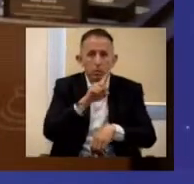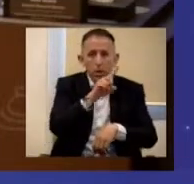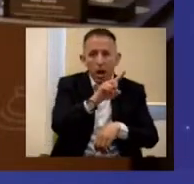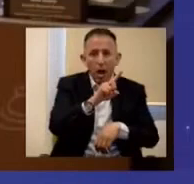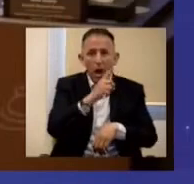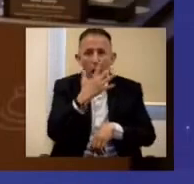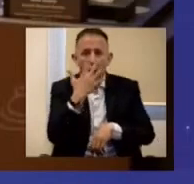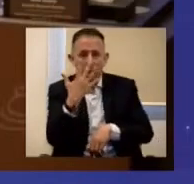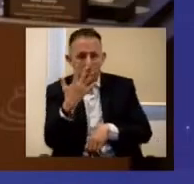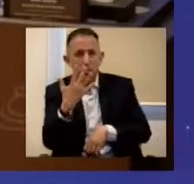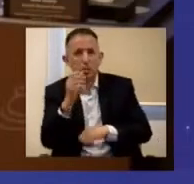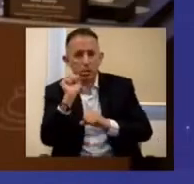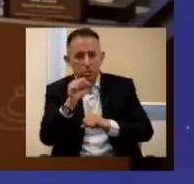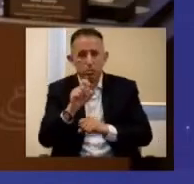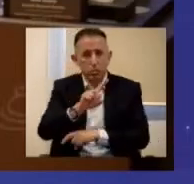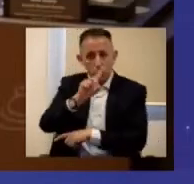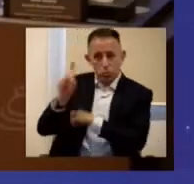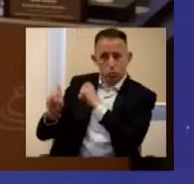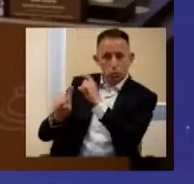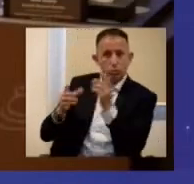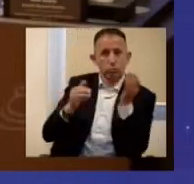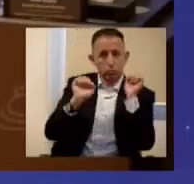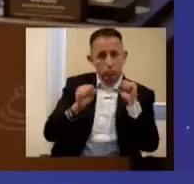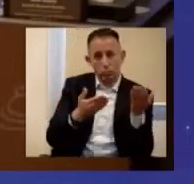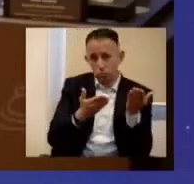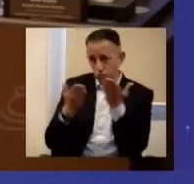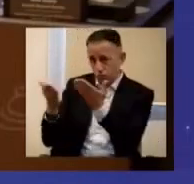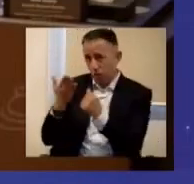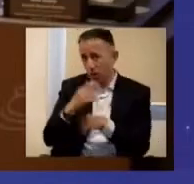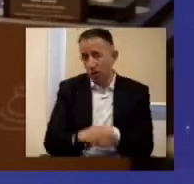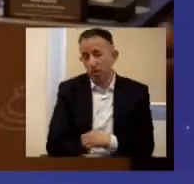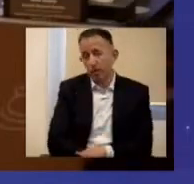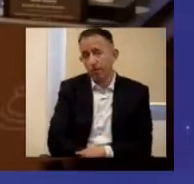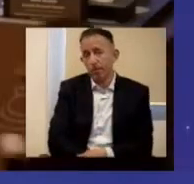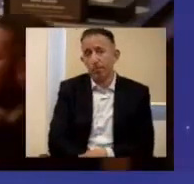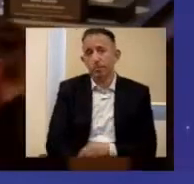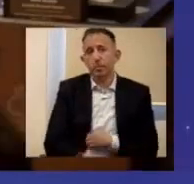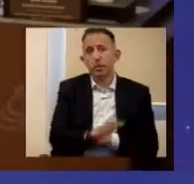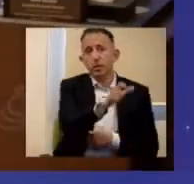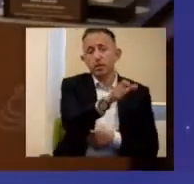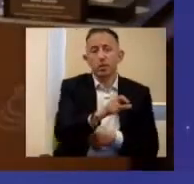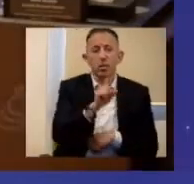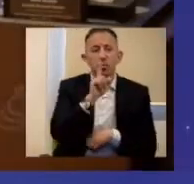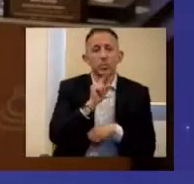interact with you, Mr. Amin Ben Said. Go ahead, please. Thank you very much,